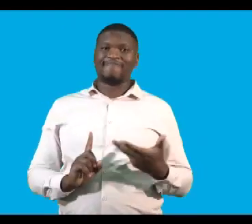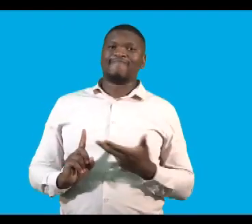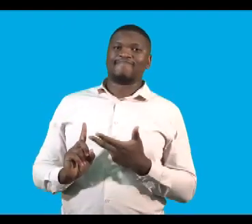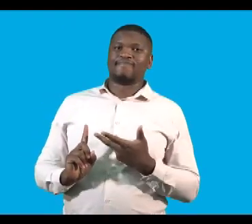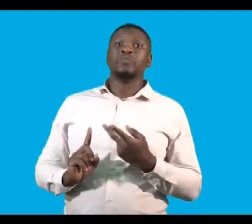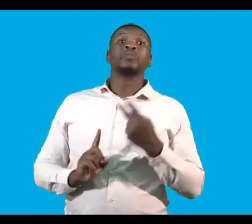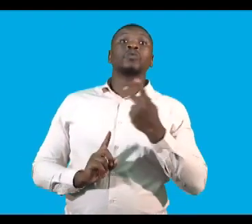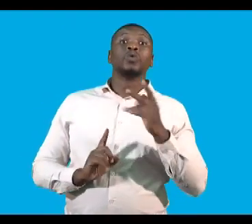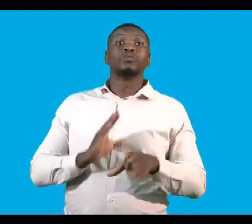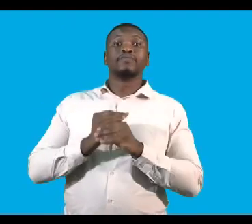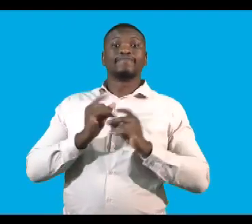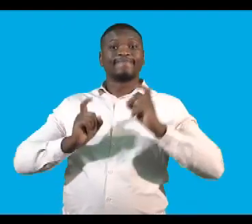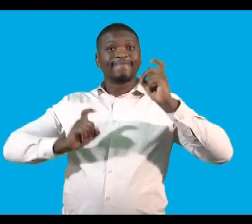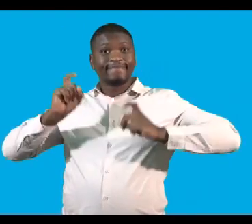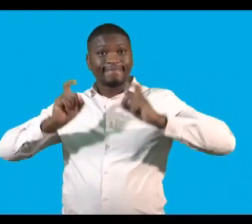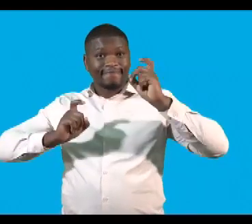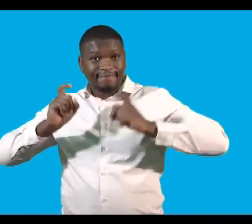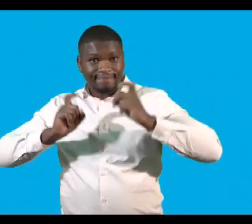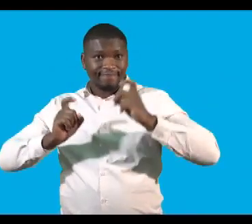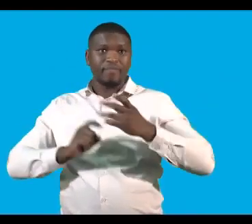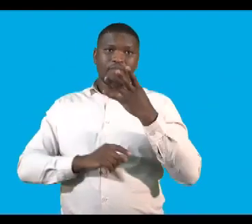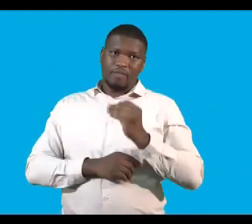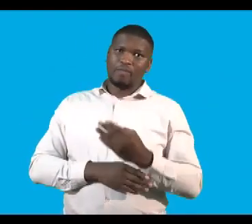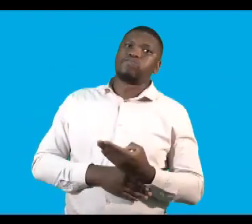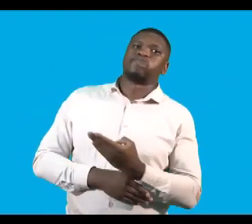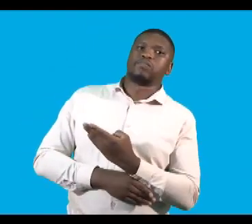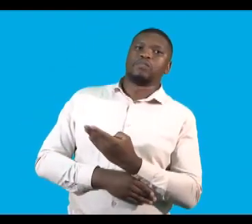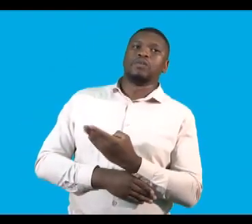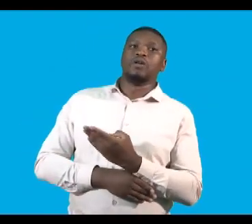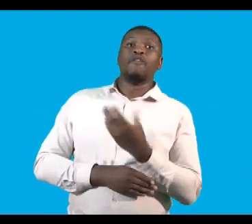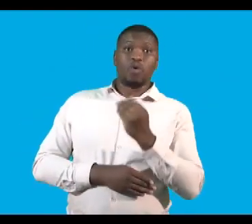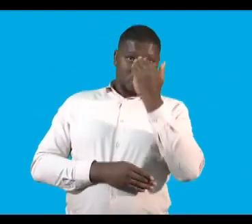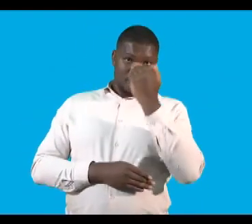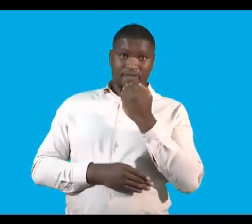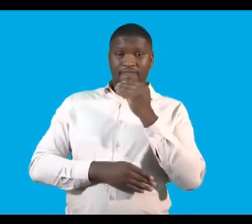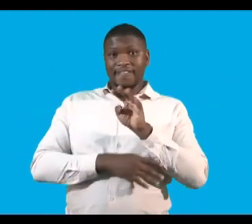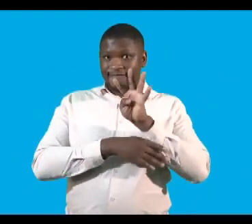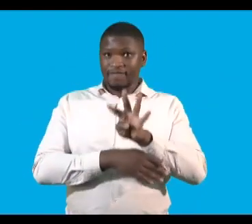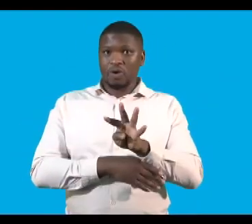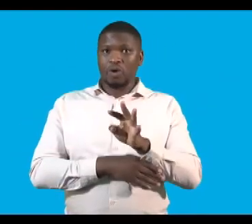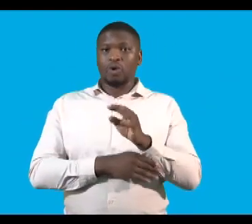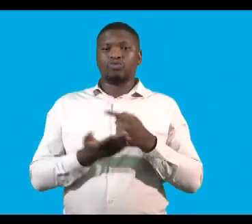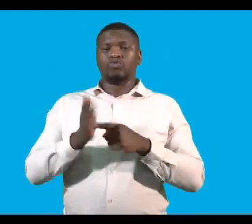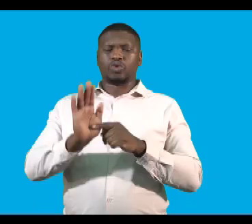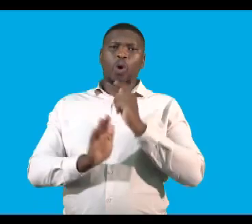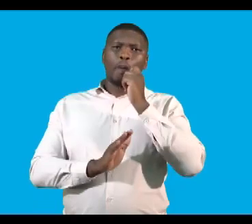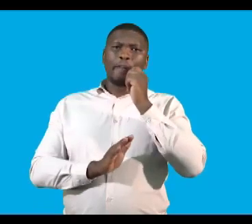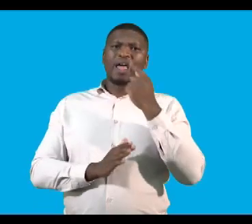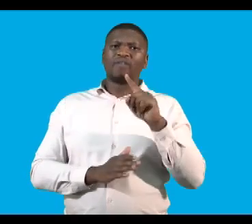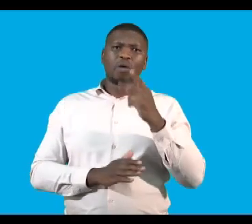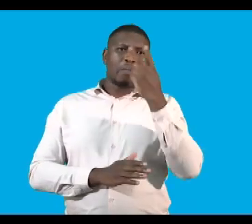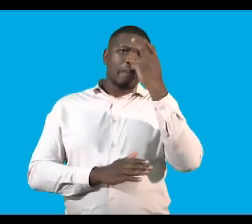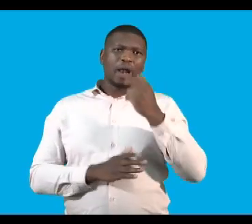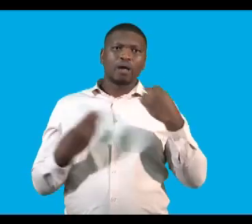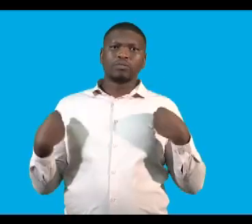and body language, bold font are also used. In frame 4, the facial expression of the man in the black t-shirt is one